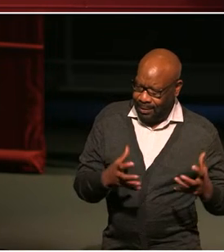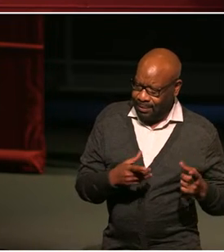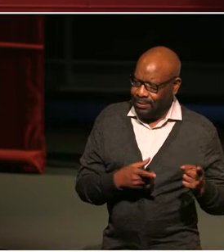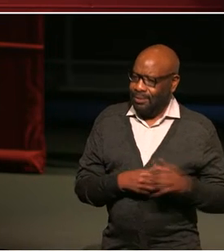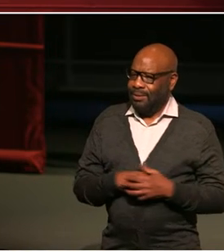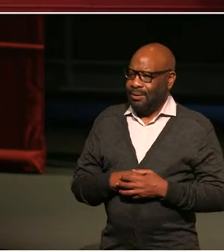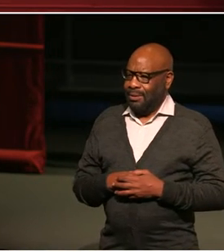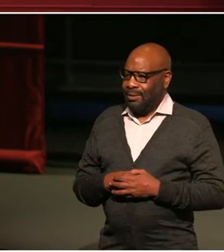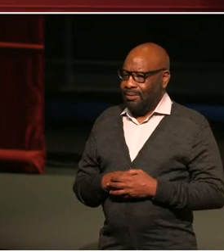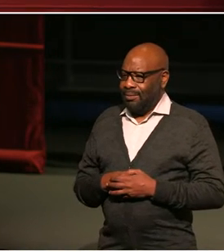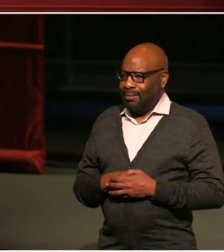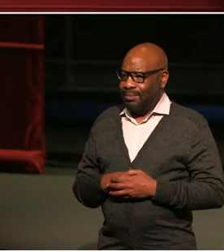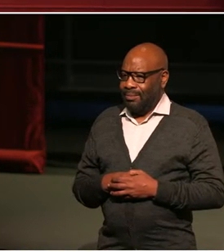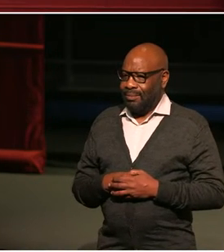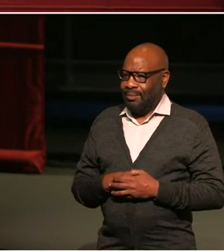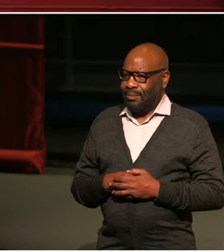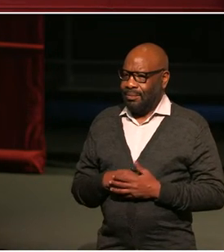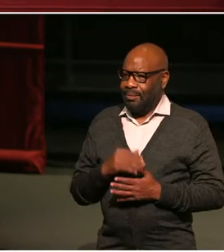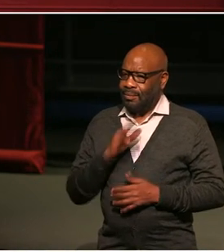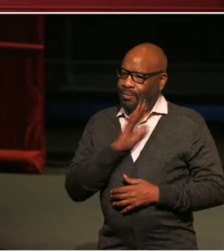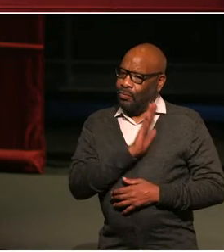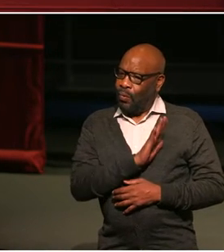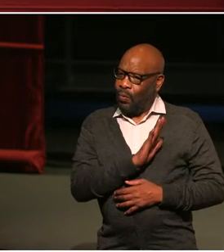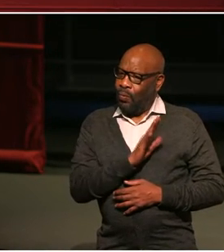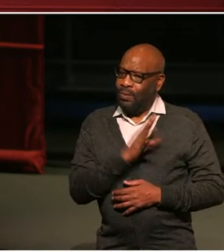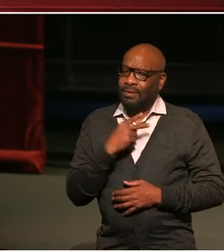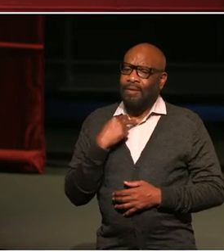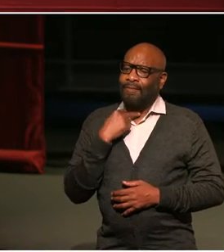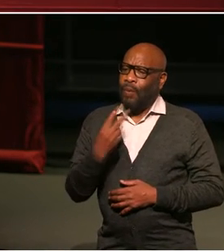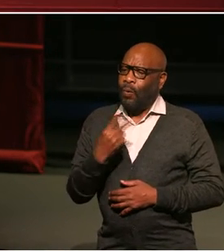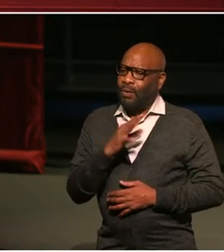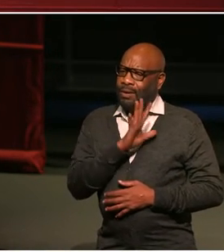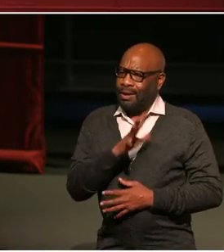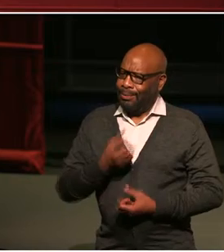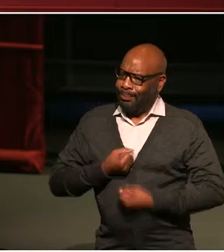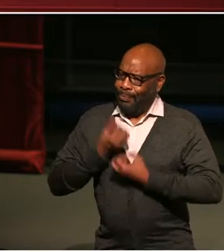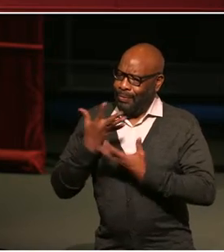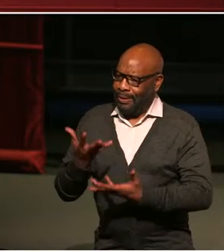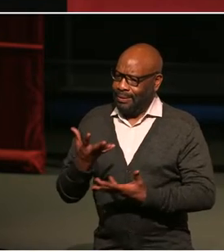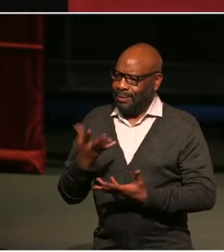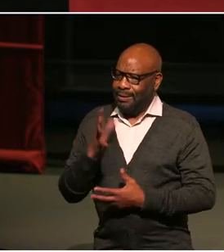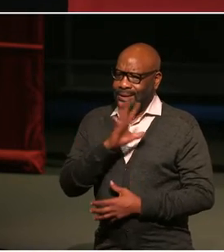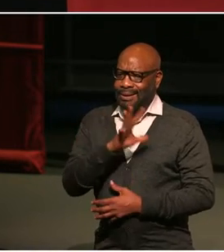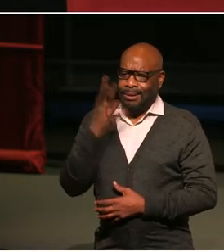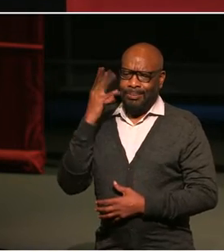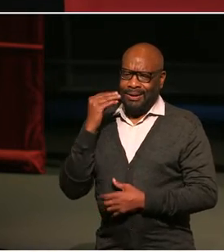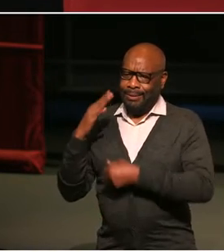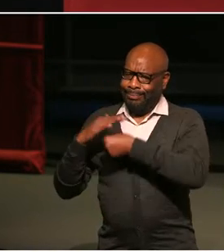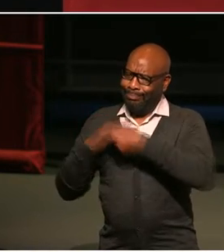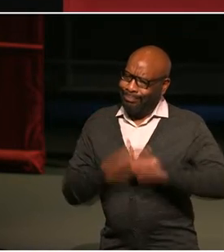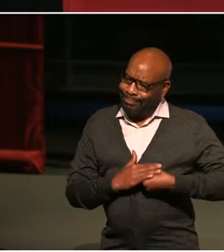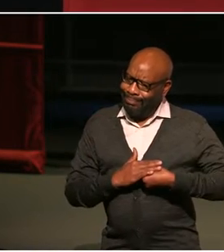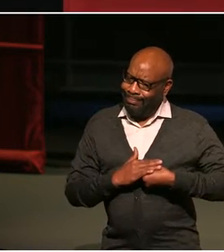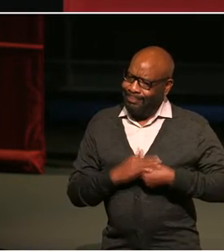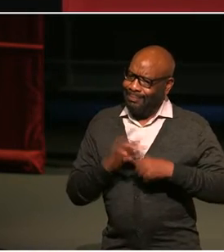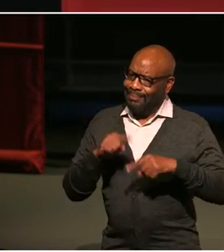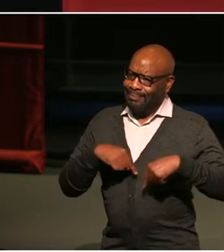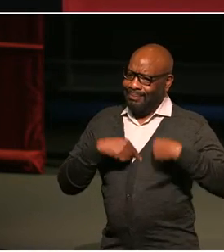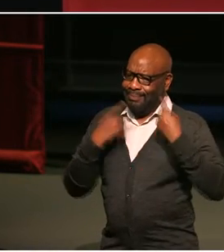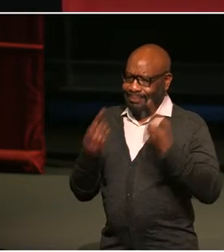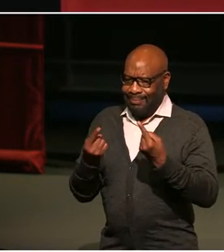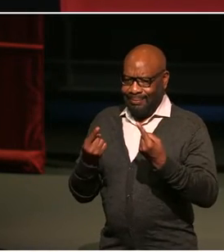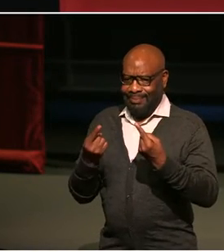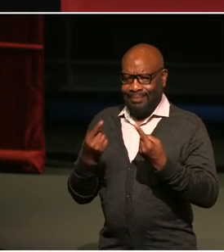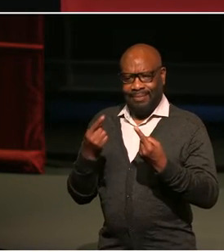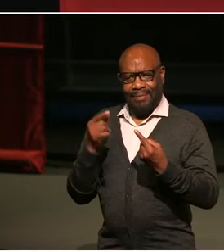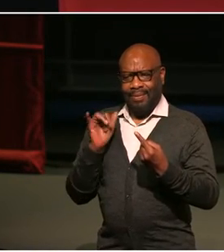ways in which your voice has been silenced as a result of the 1973 Academy Awards is a painful reckoning.